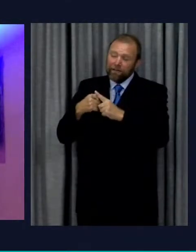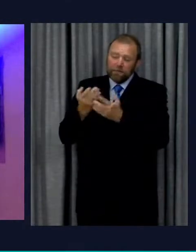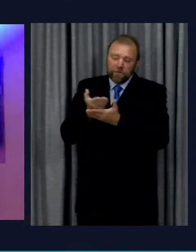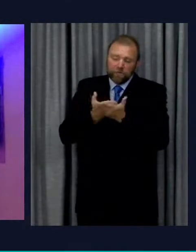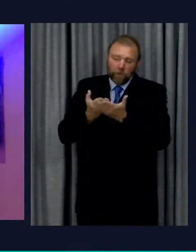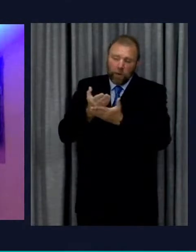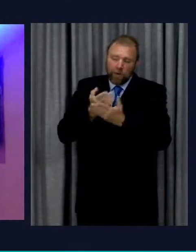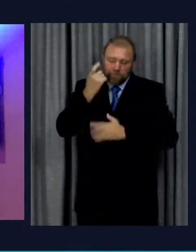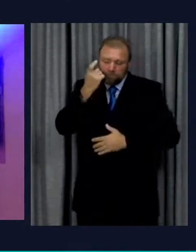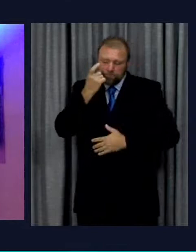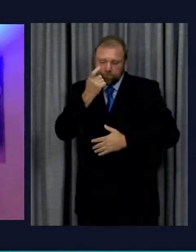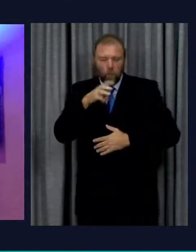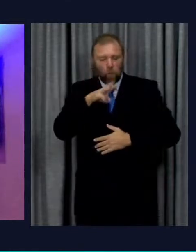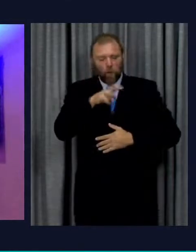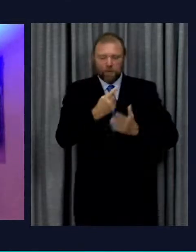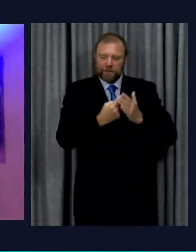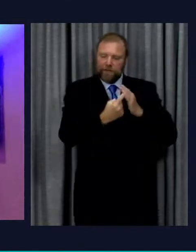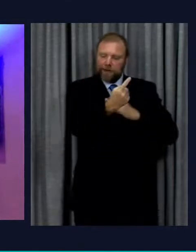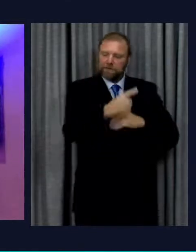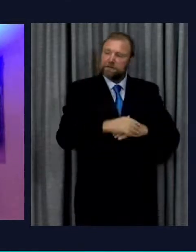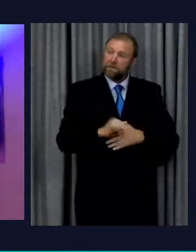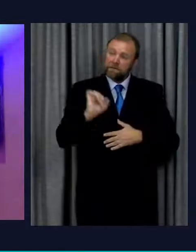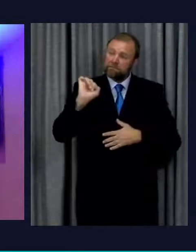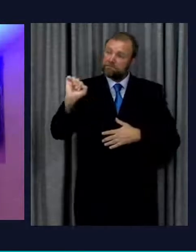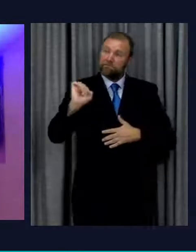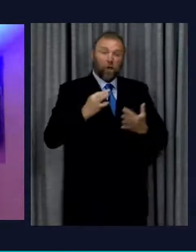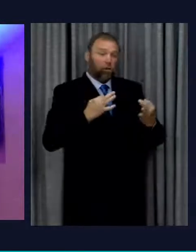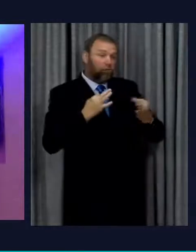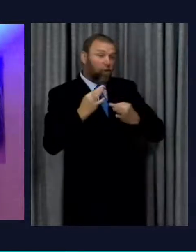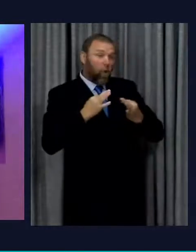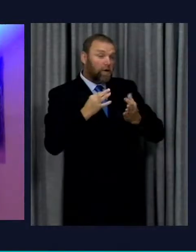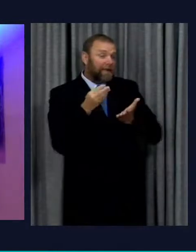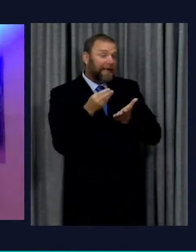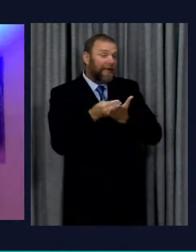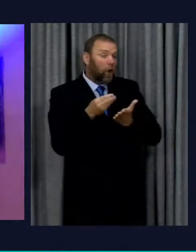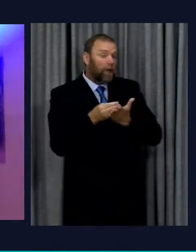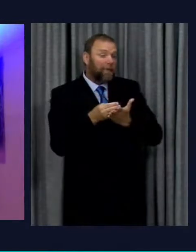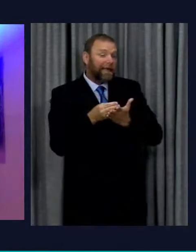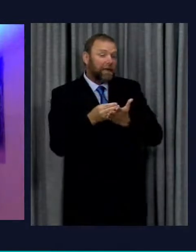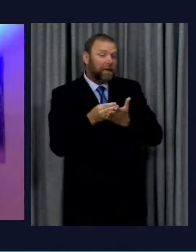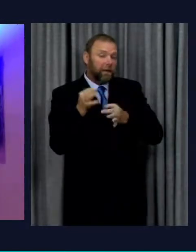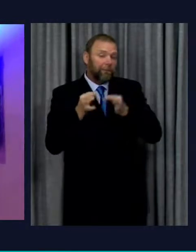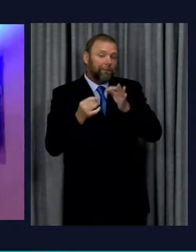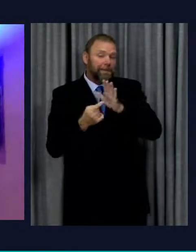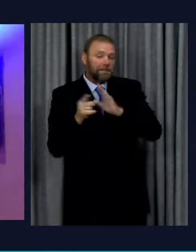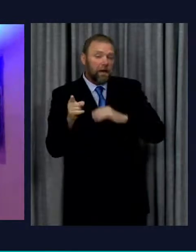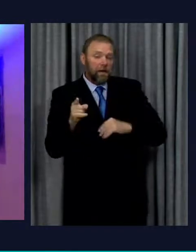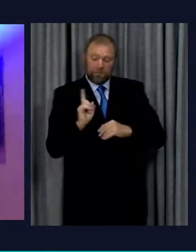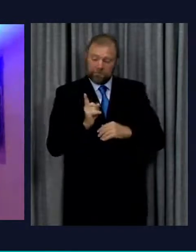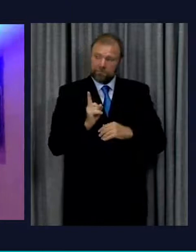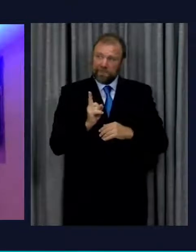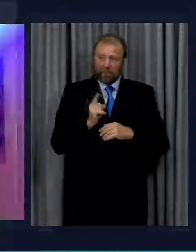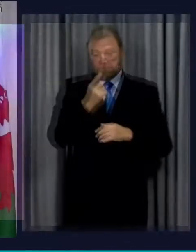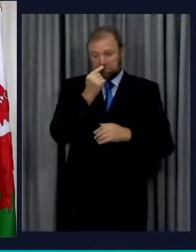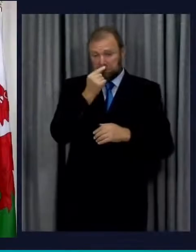independence. In terms of your role as Wales's Economi Minister, is this a credible option for the future of the Welsh